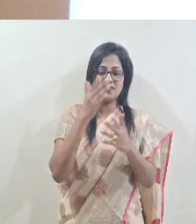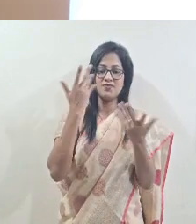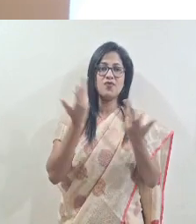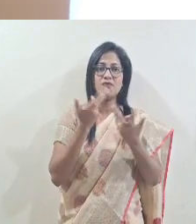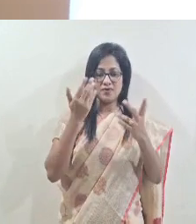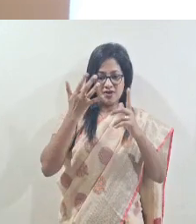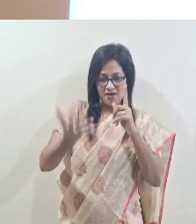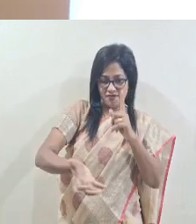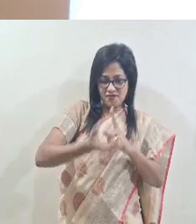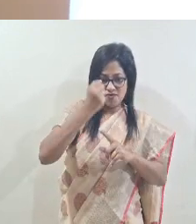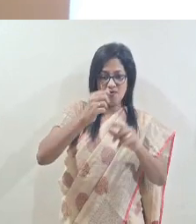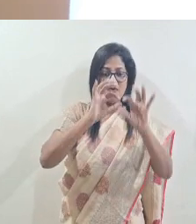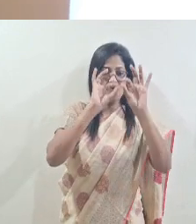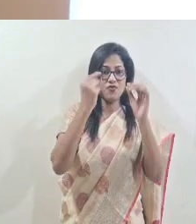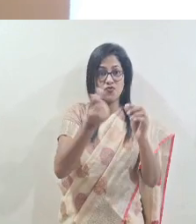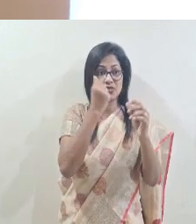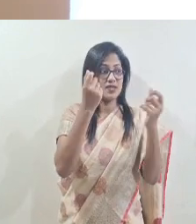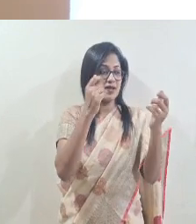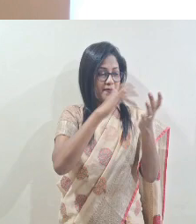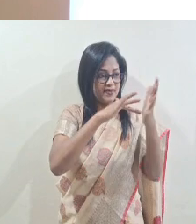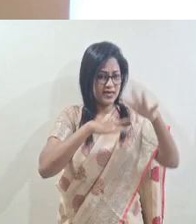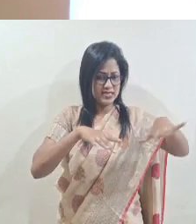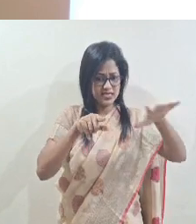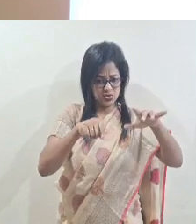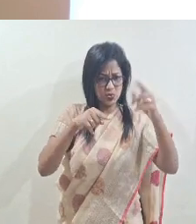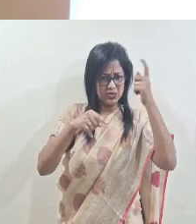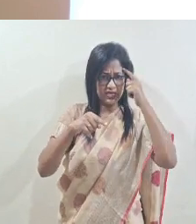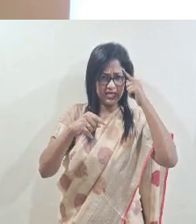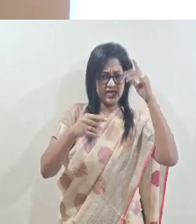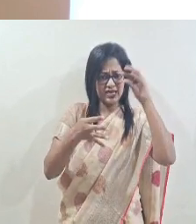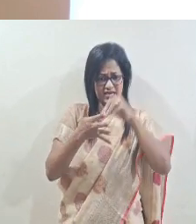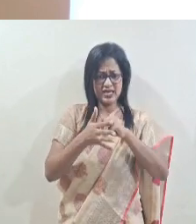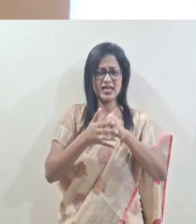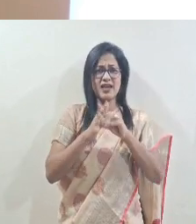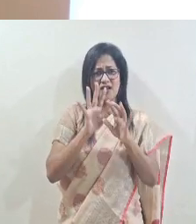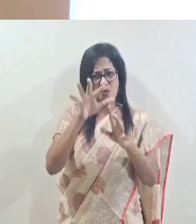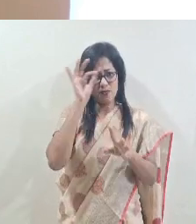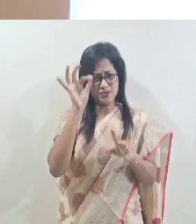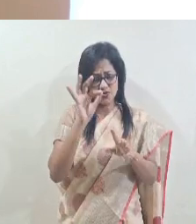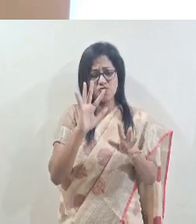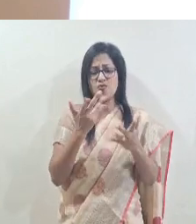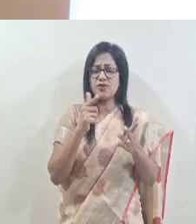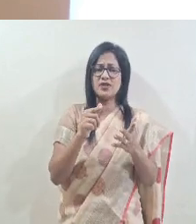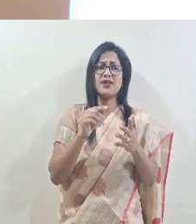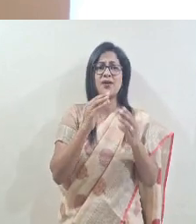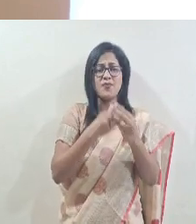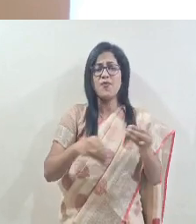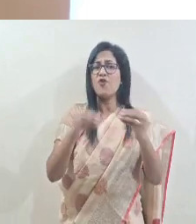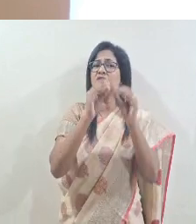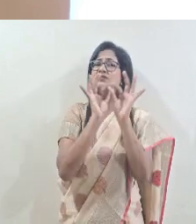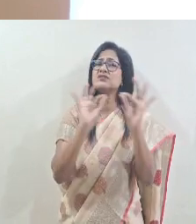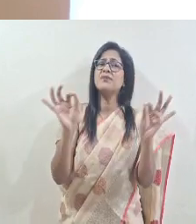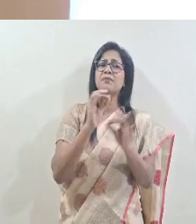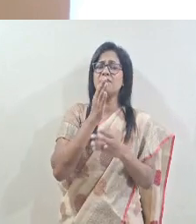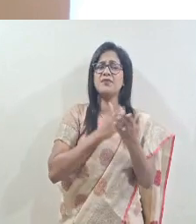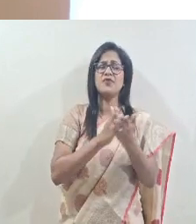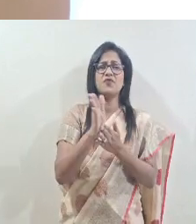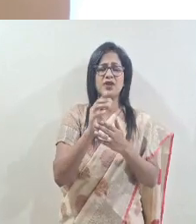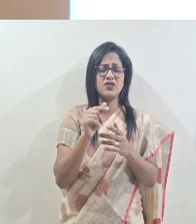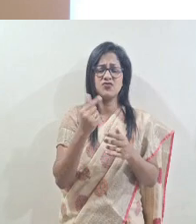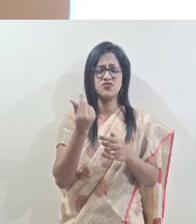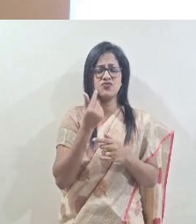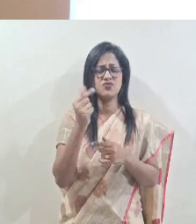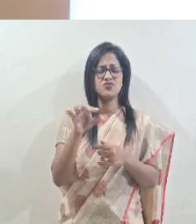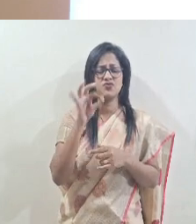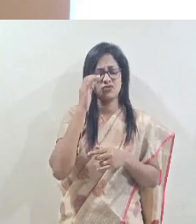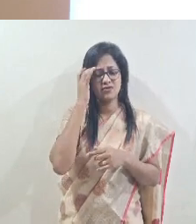find the optimal location. Did you consider that as an option, or why you chose for a more simple way of doing